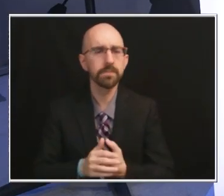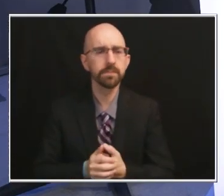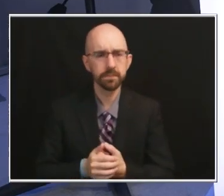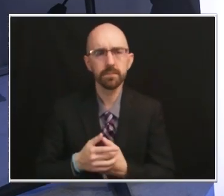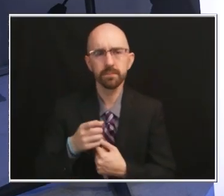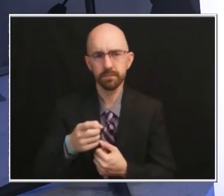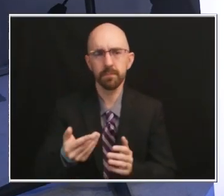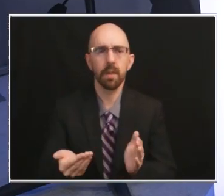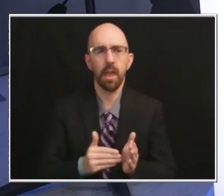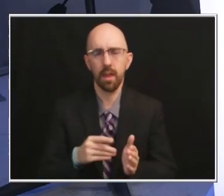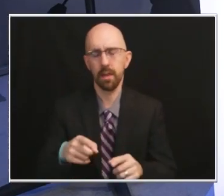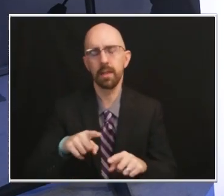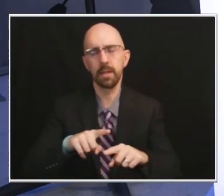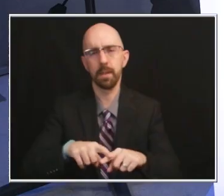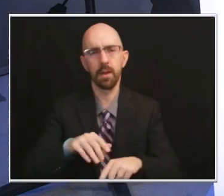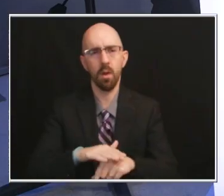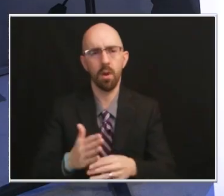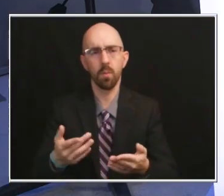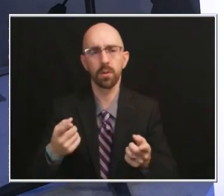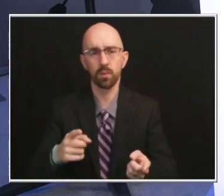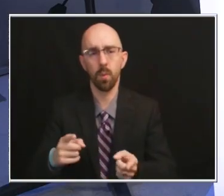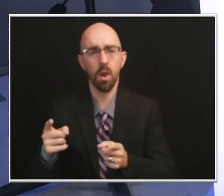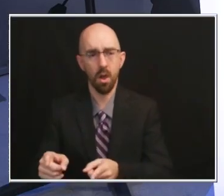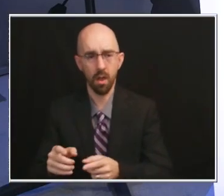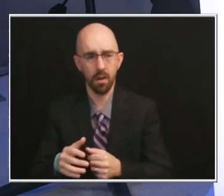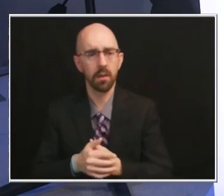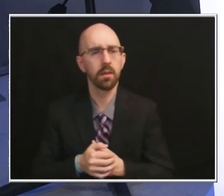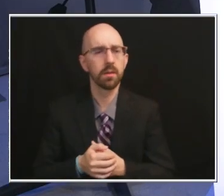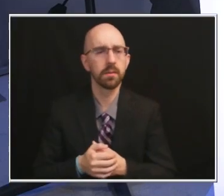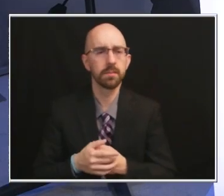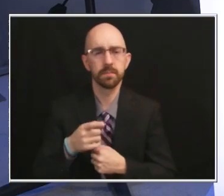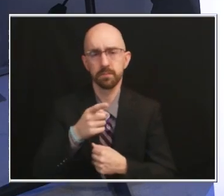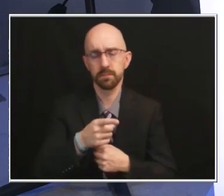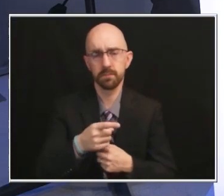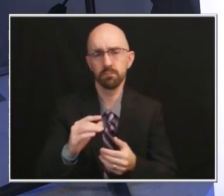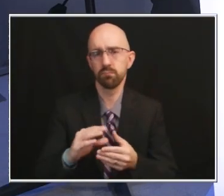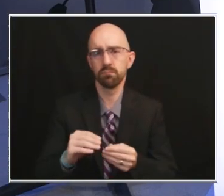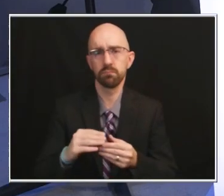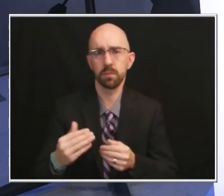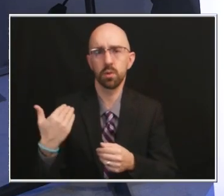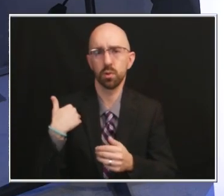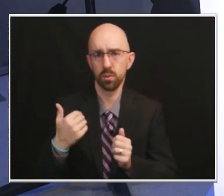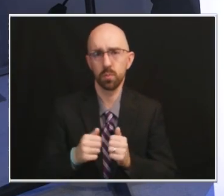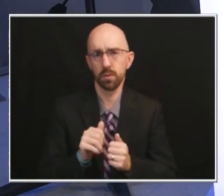be dependent on what's going on. As you stated earlier with your